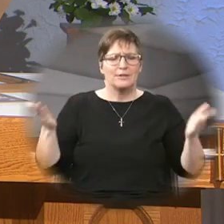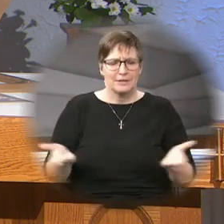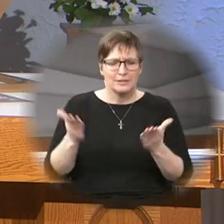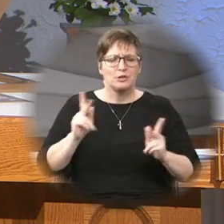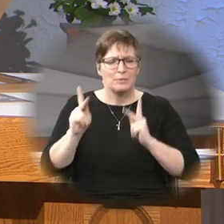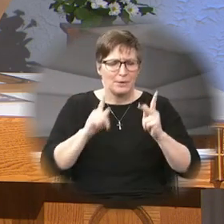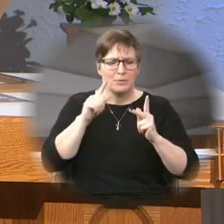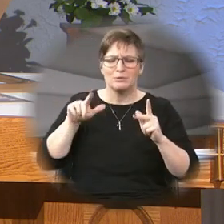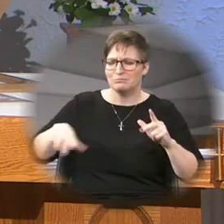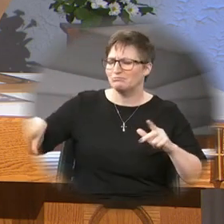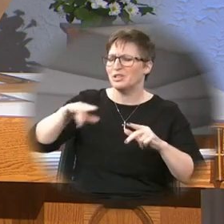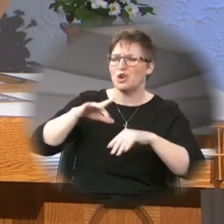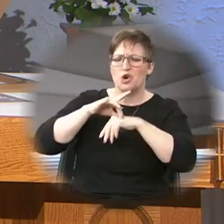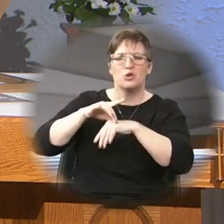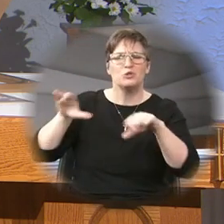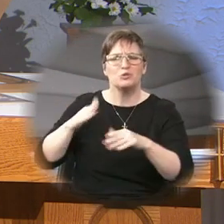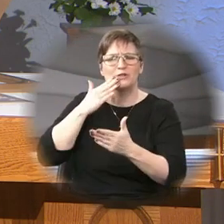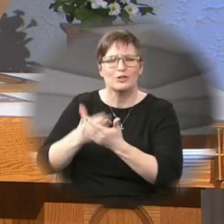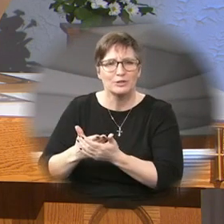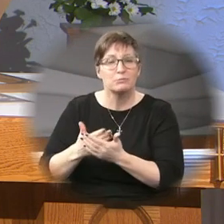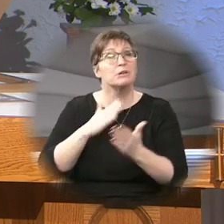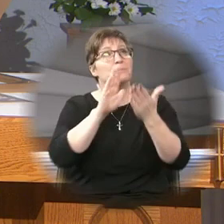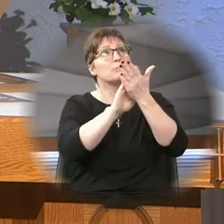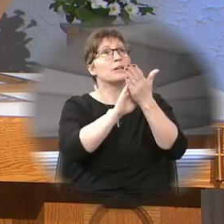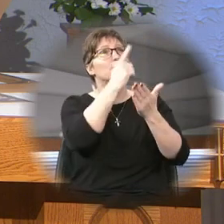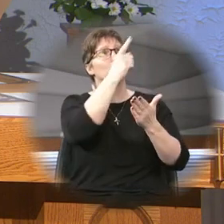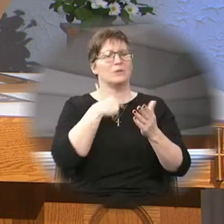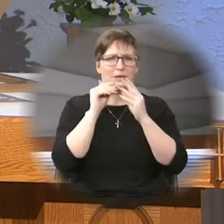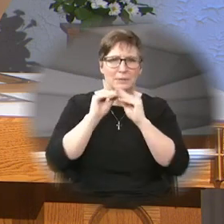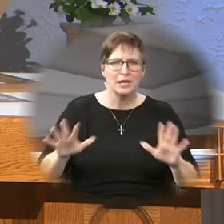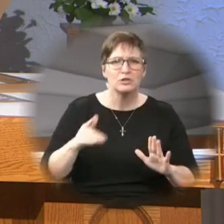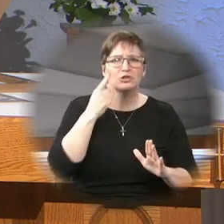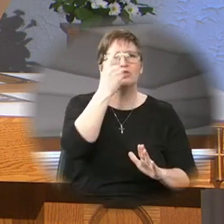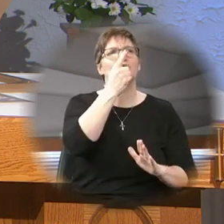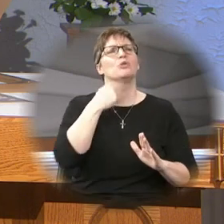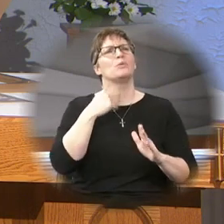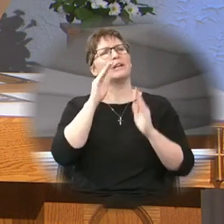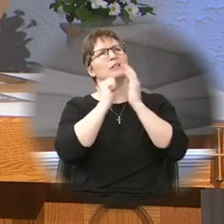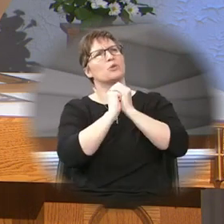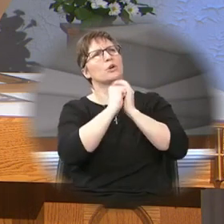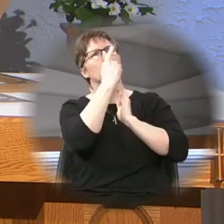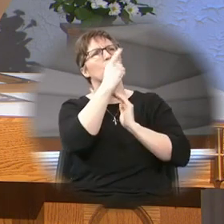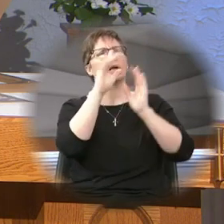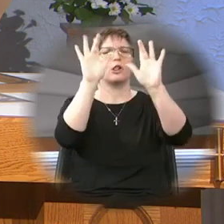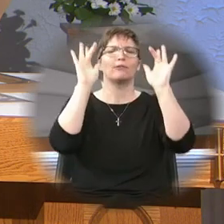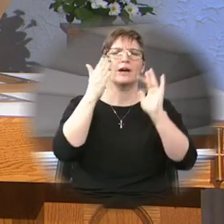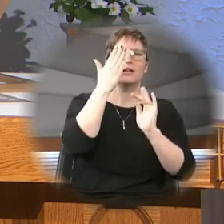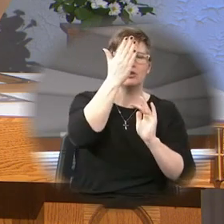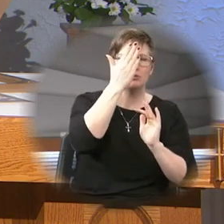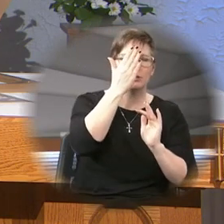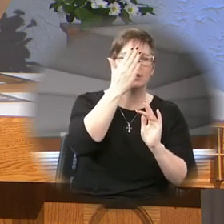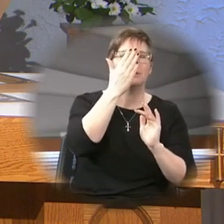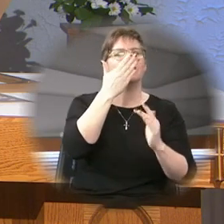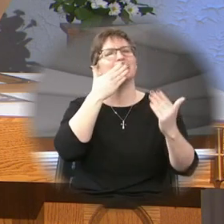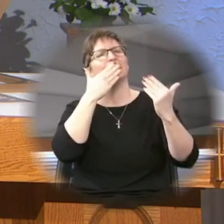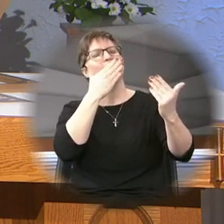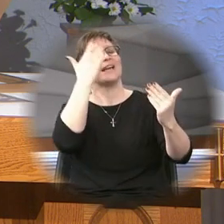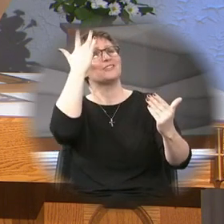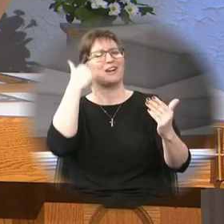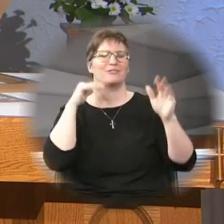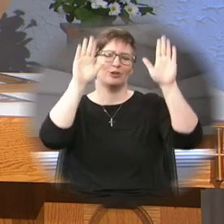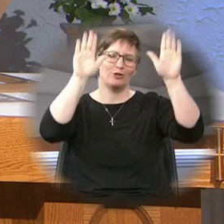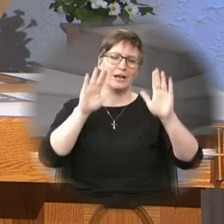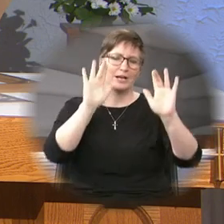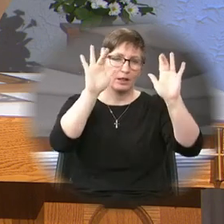on earth peace to people of goodwill. We praise you, we bless you, we adore you, we glorify you, we give